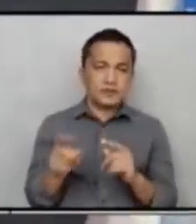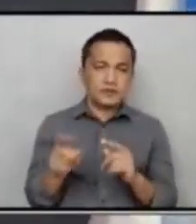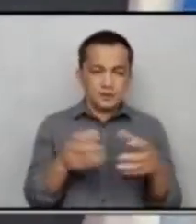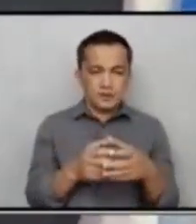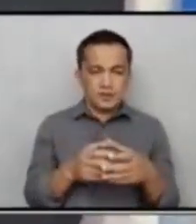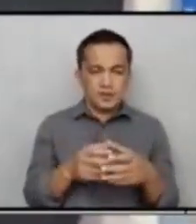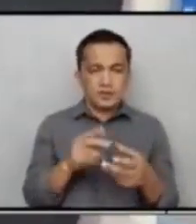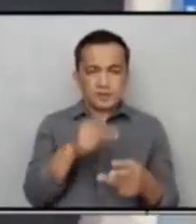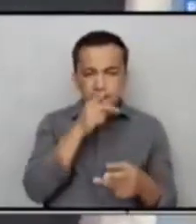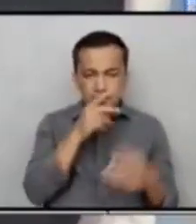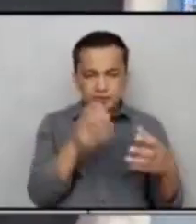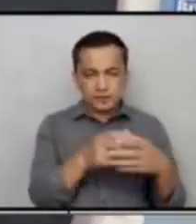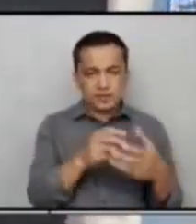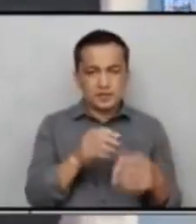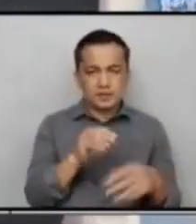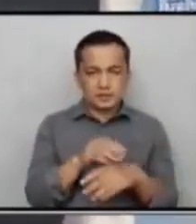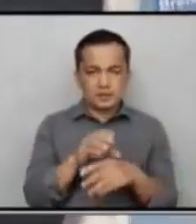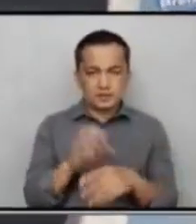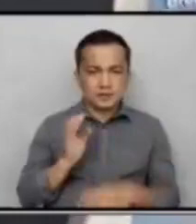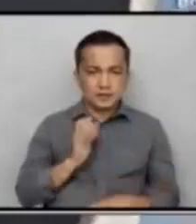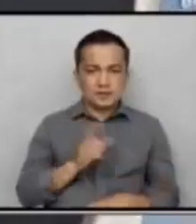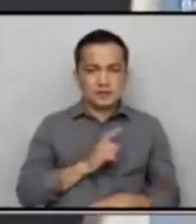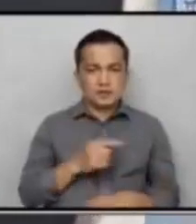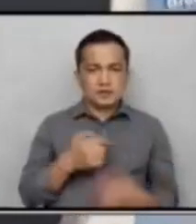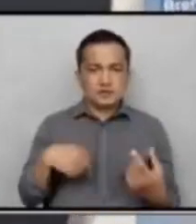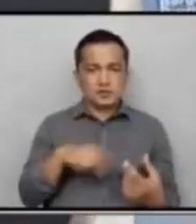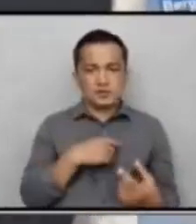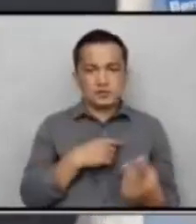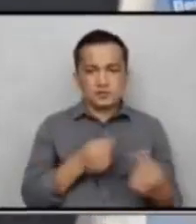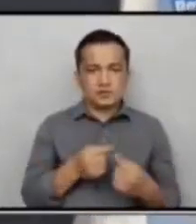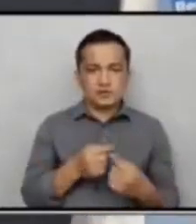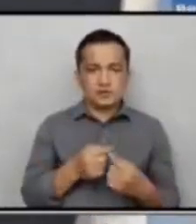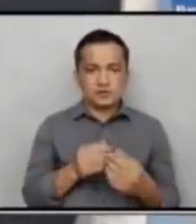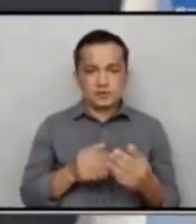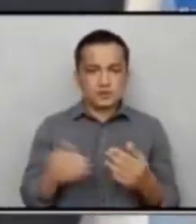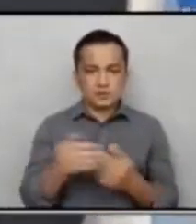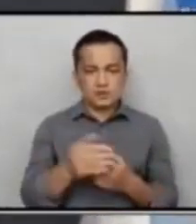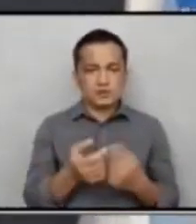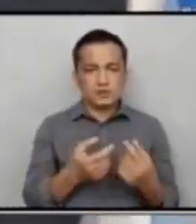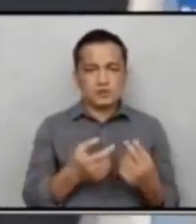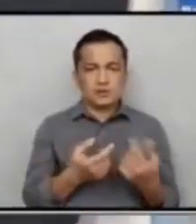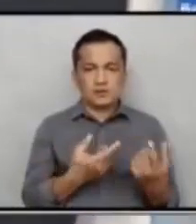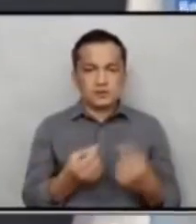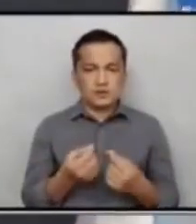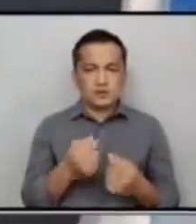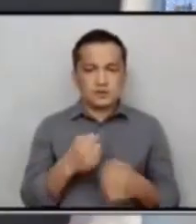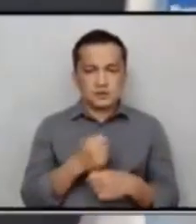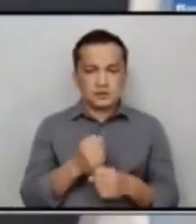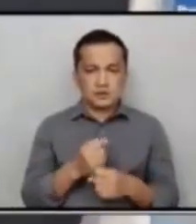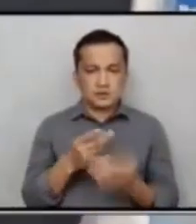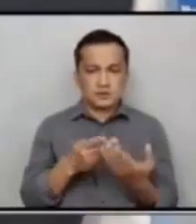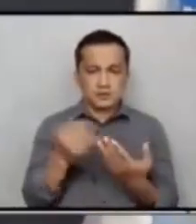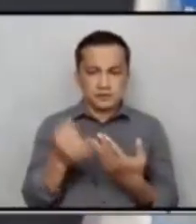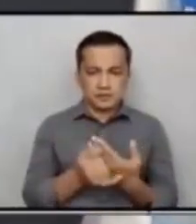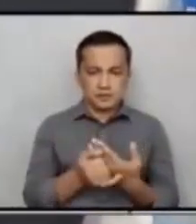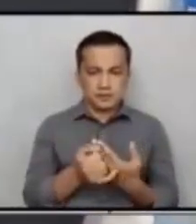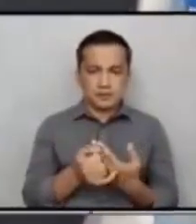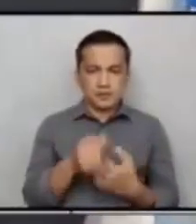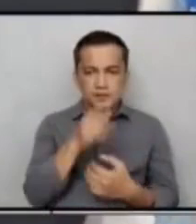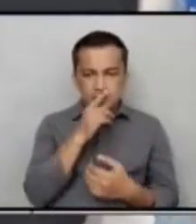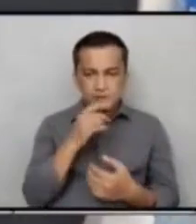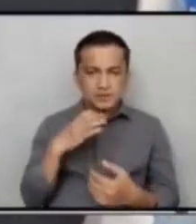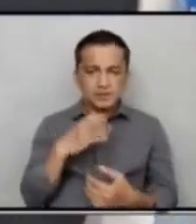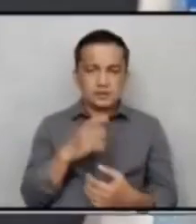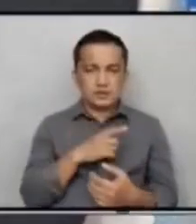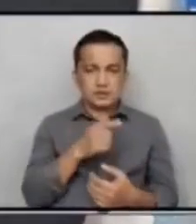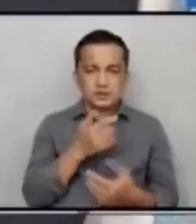Council. For this reason, we have taken a proactive approach. We have created a Private Sector Advisory Council, some members who are here